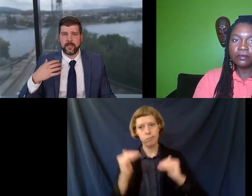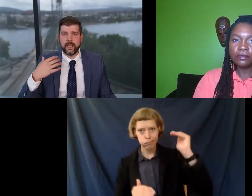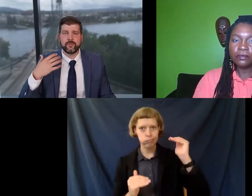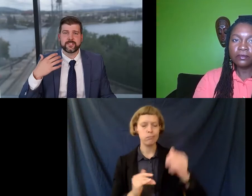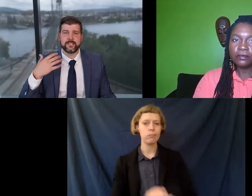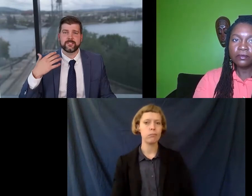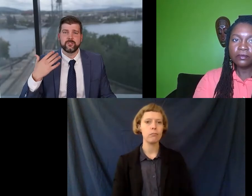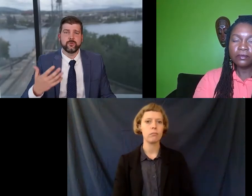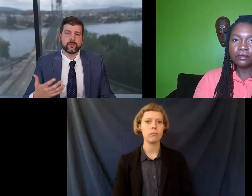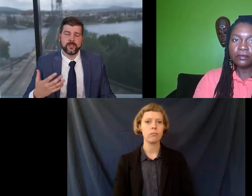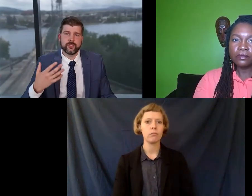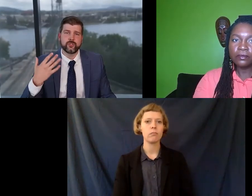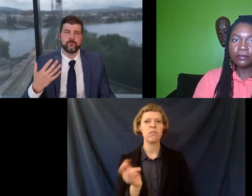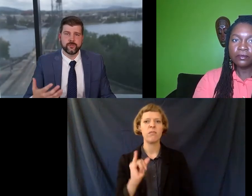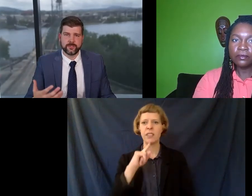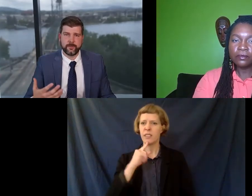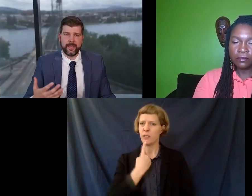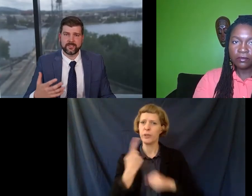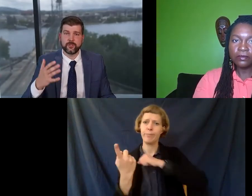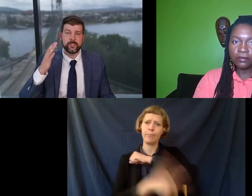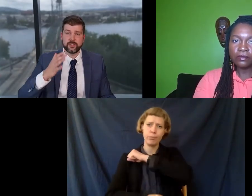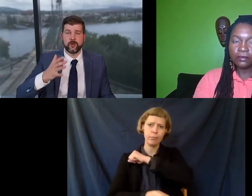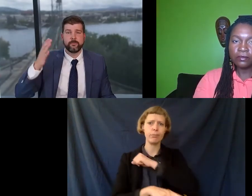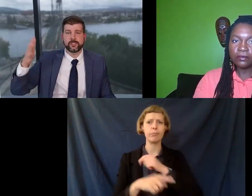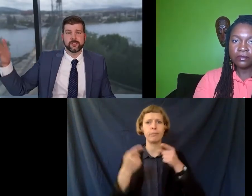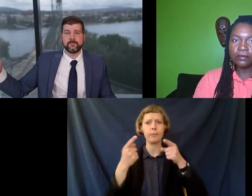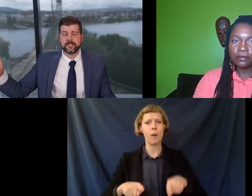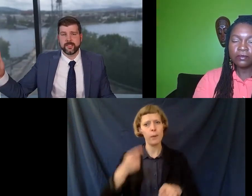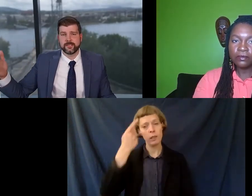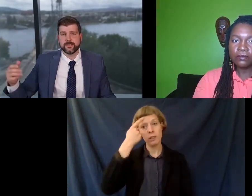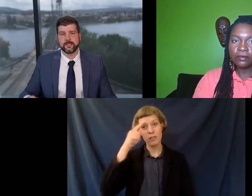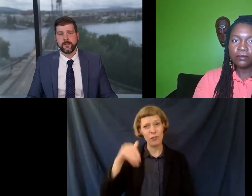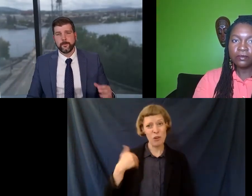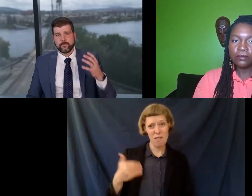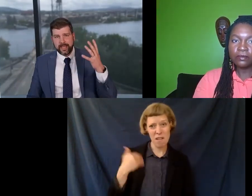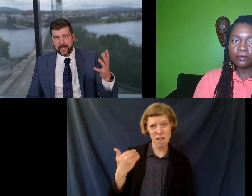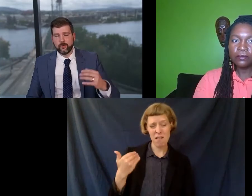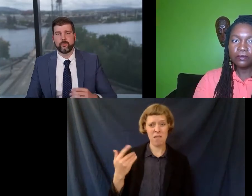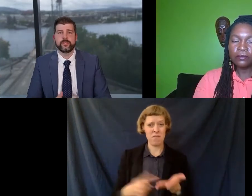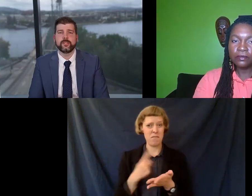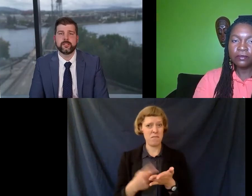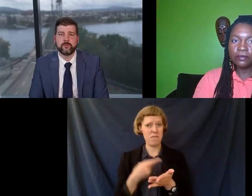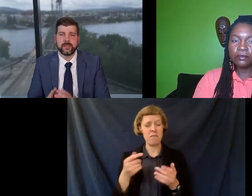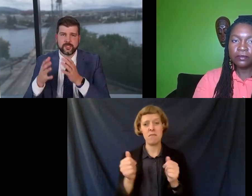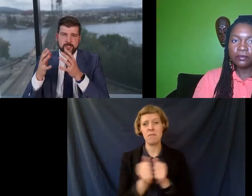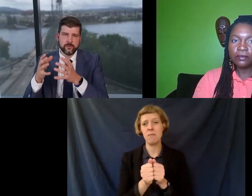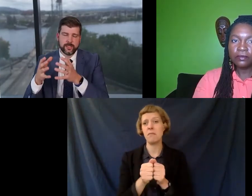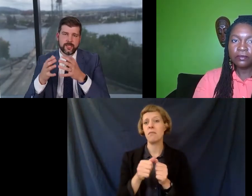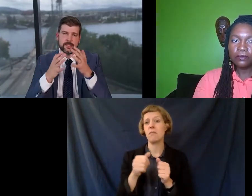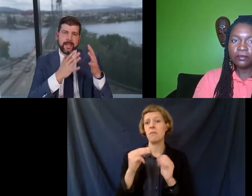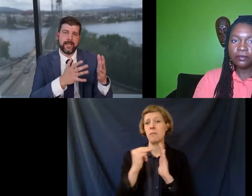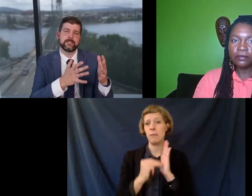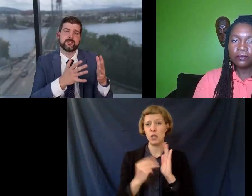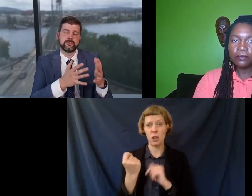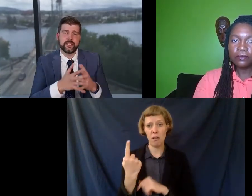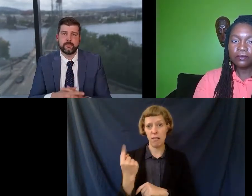but how we've sentenced youth and juveniles in the past to adult Measure 11 sentences. Now, with this unit and